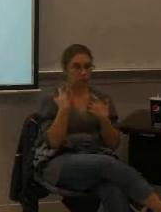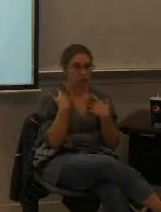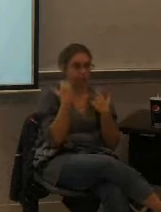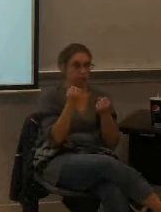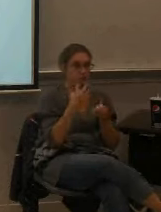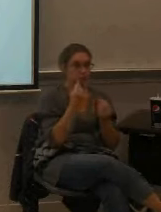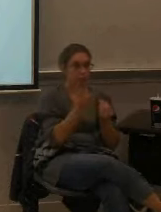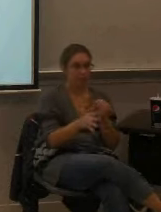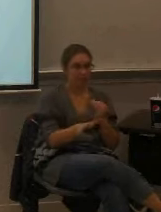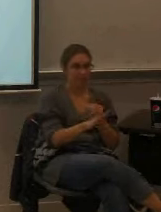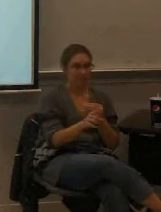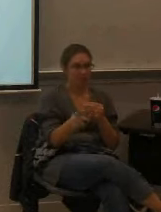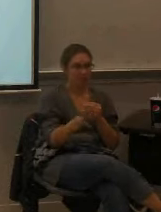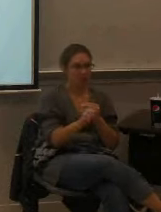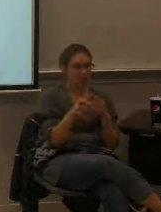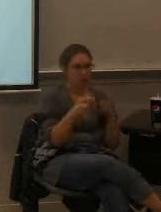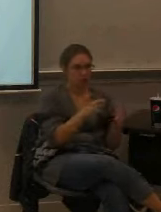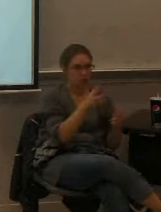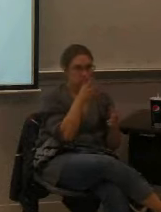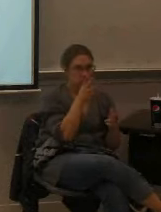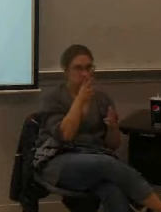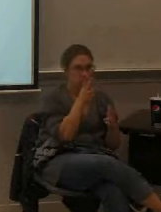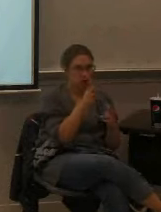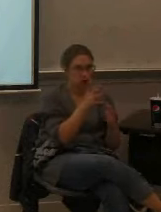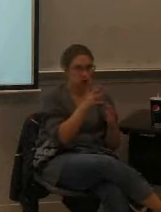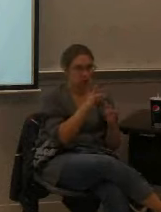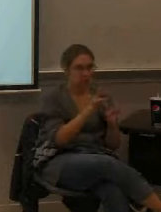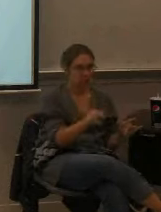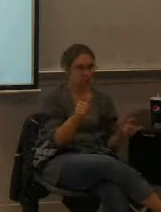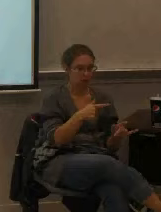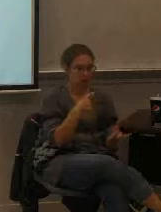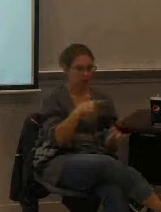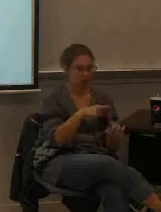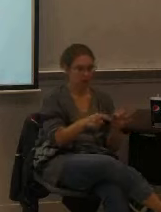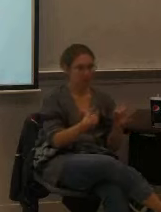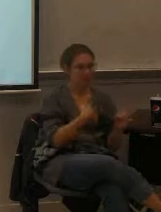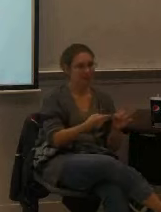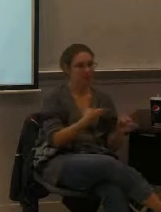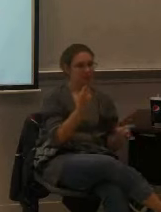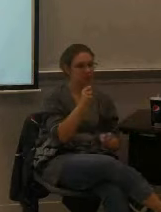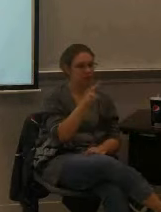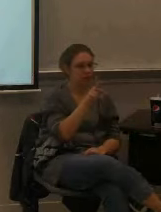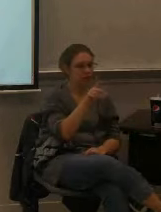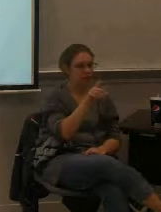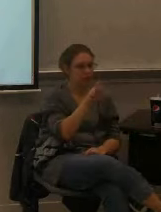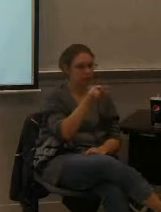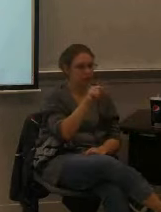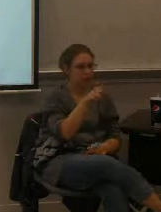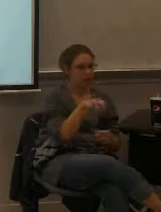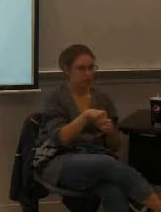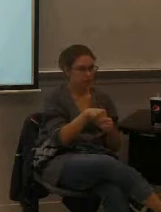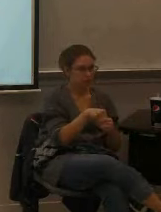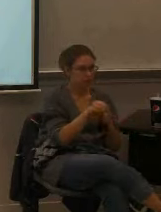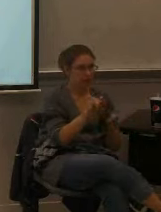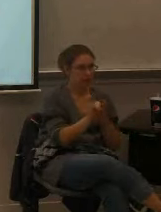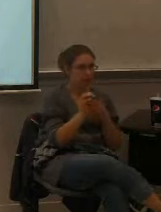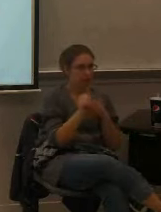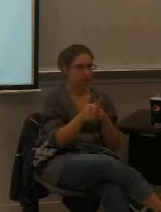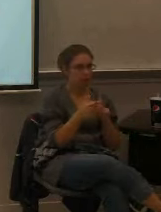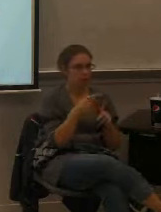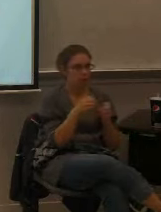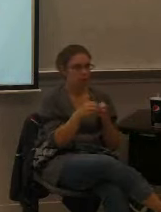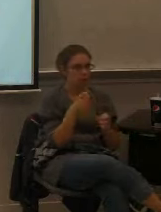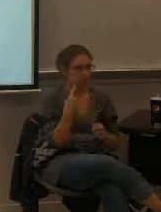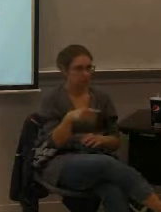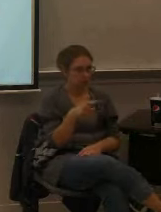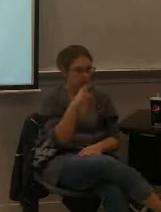the wetland, and they took the river water and they stripped out the phosphorus, but they had high sulfate in it. And then that actually led to more phosphorus,